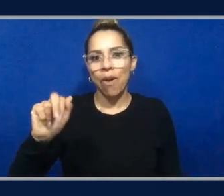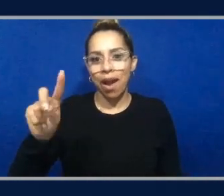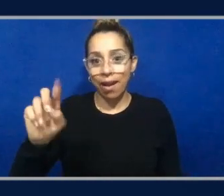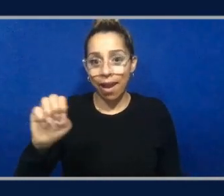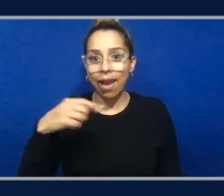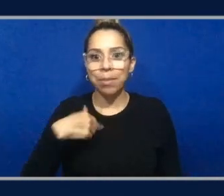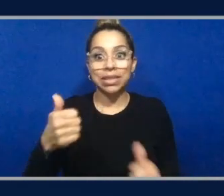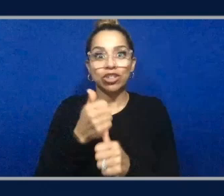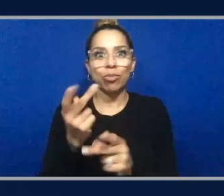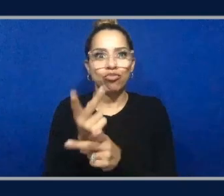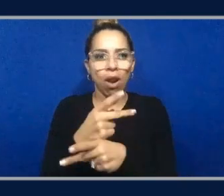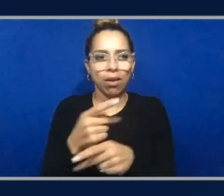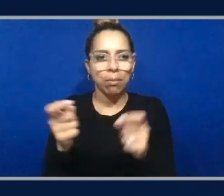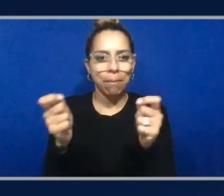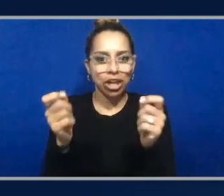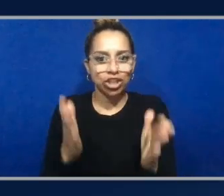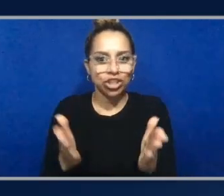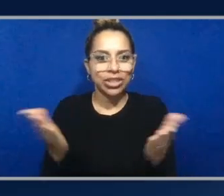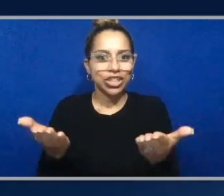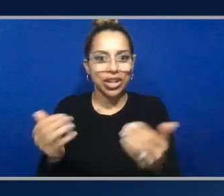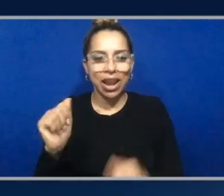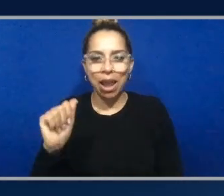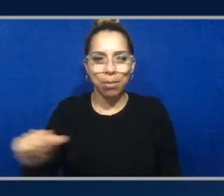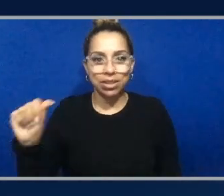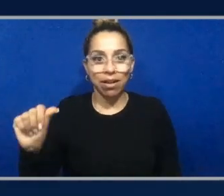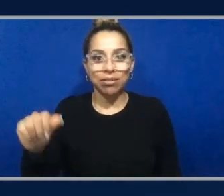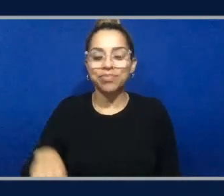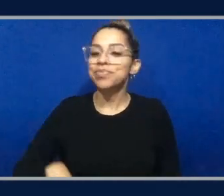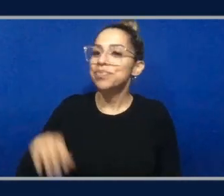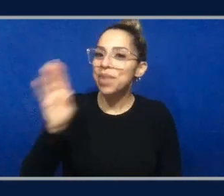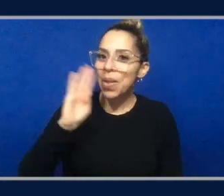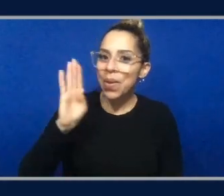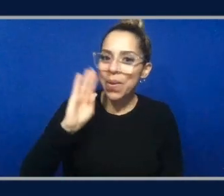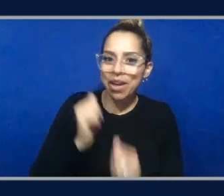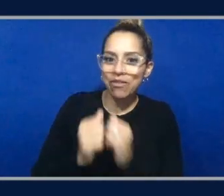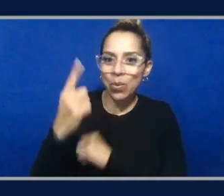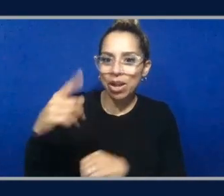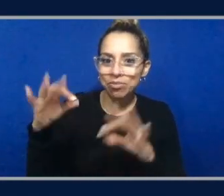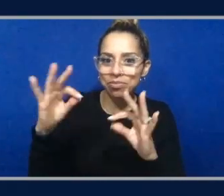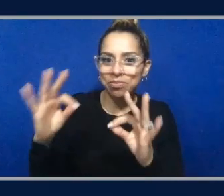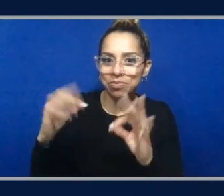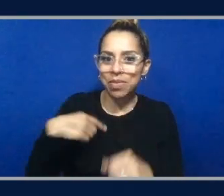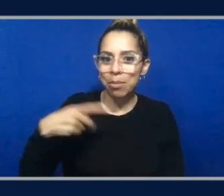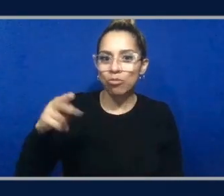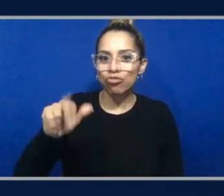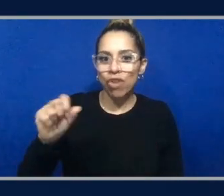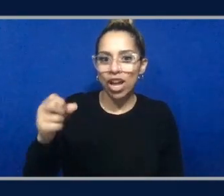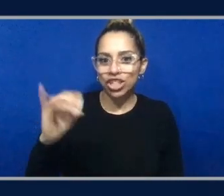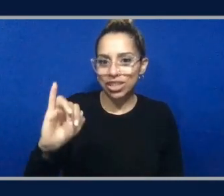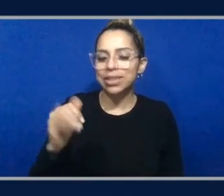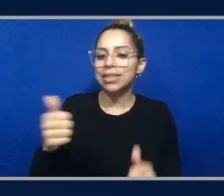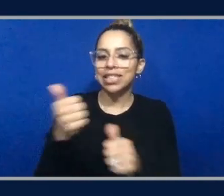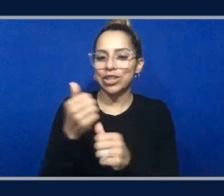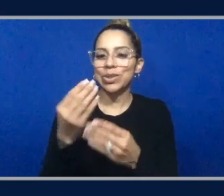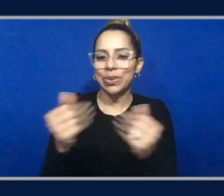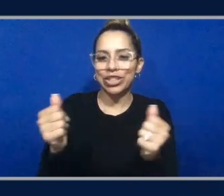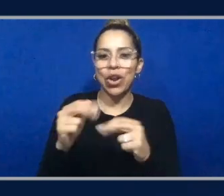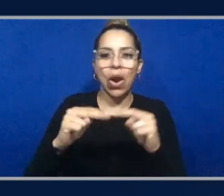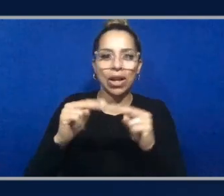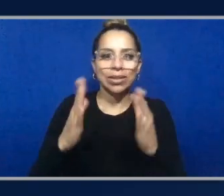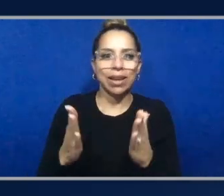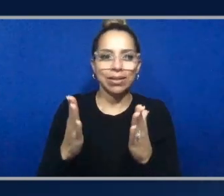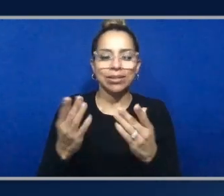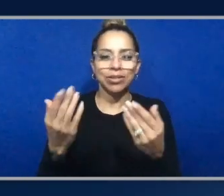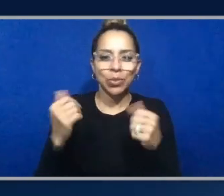Hi, everyone. I'm Prachi. I'm a senior solution architect aligned to S3. Wonderful. Well, thank you both so much for joining us on the show today. We've got